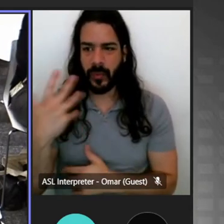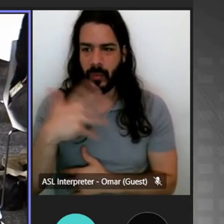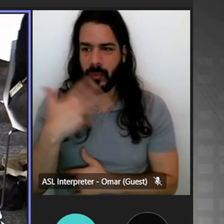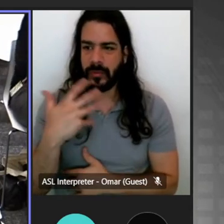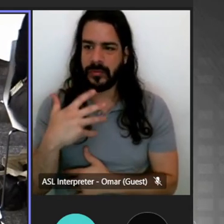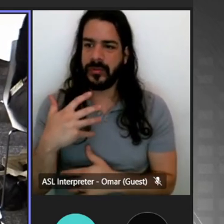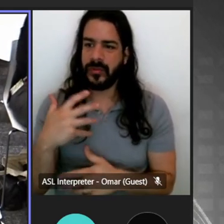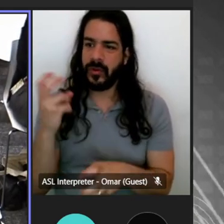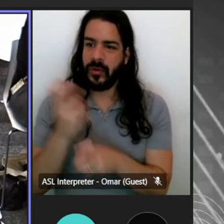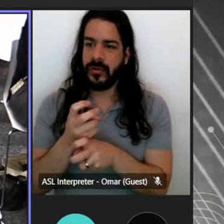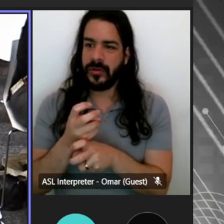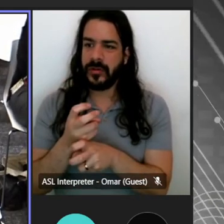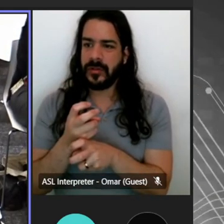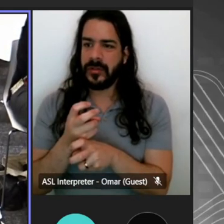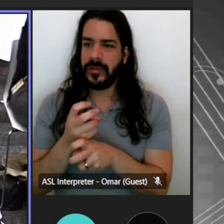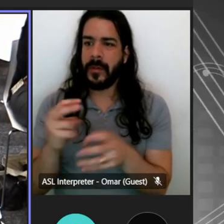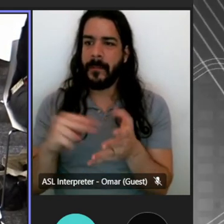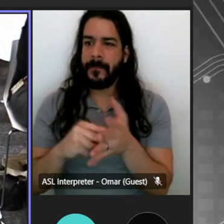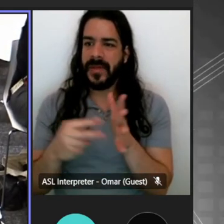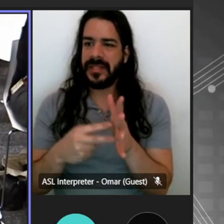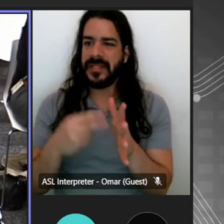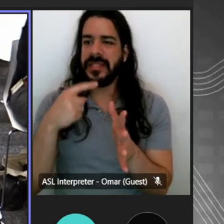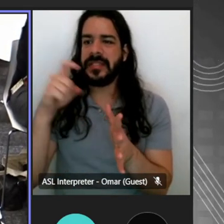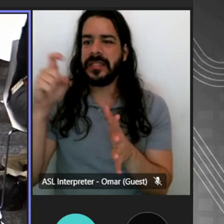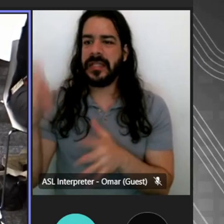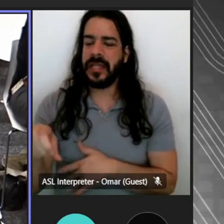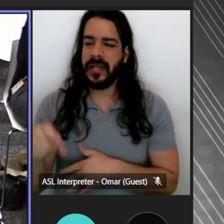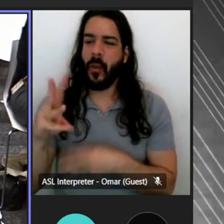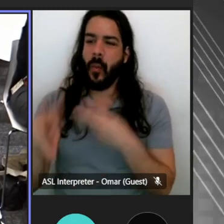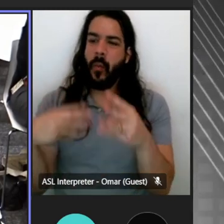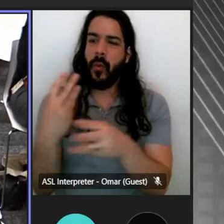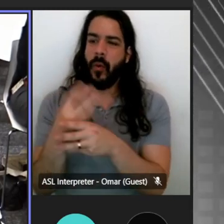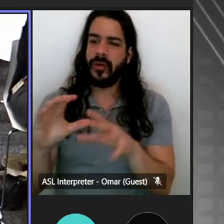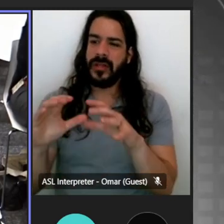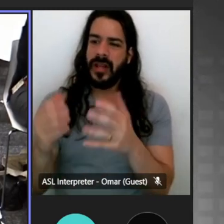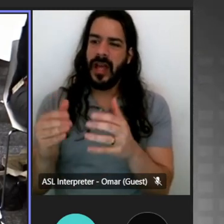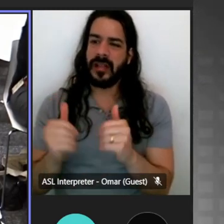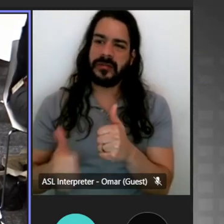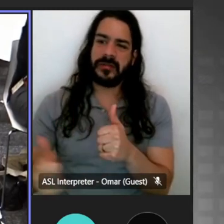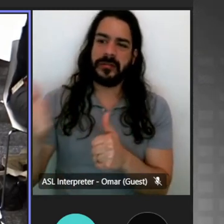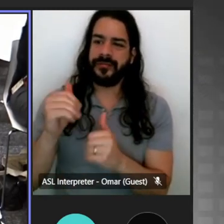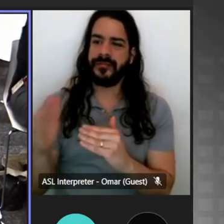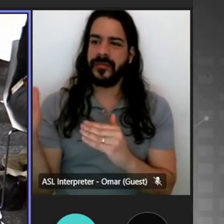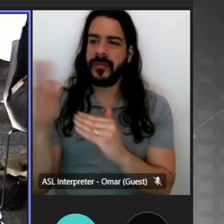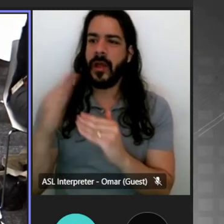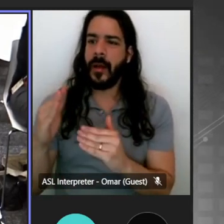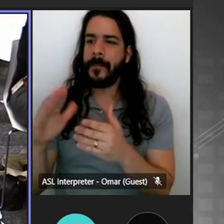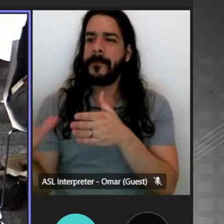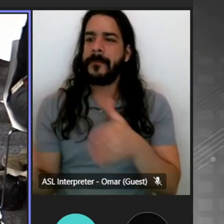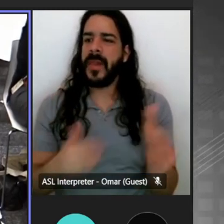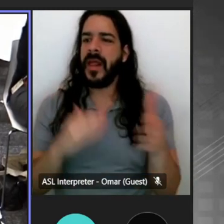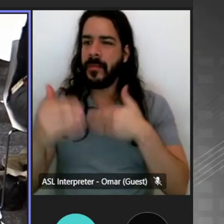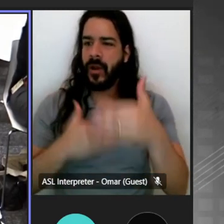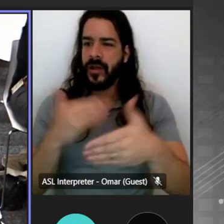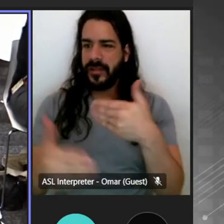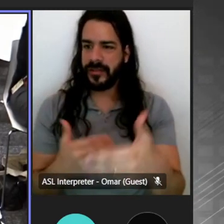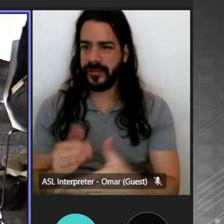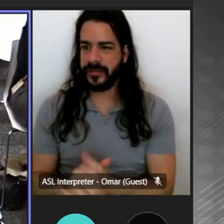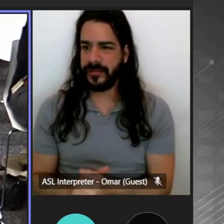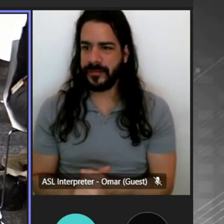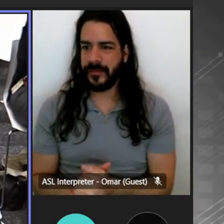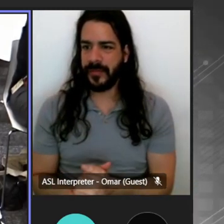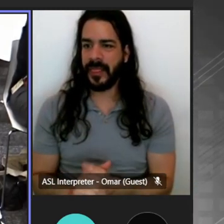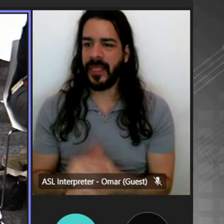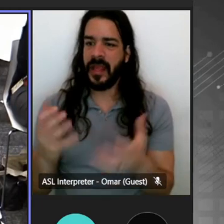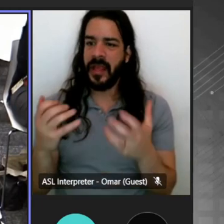however, and we believe that to reach it, we need a world class planning process. We're calling for a model that